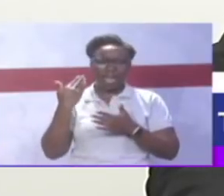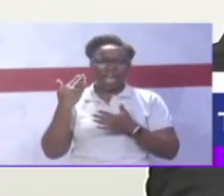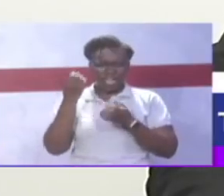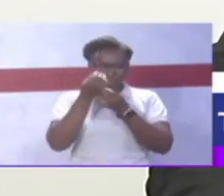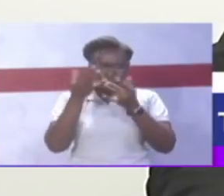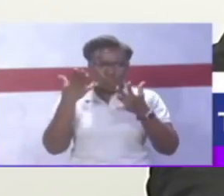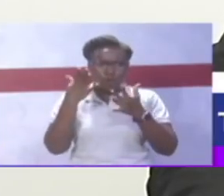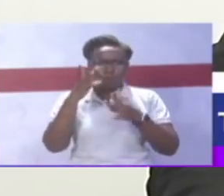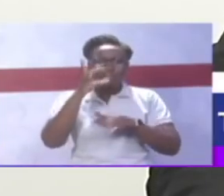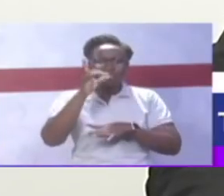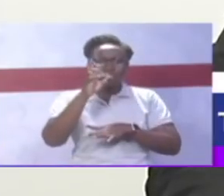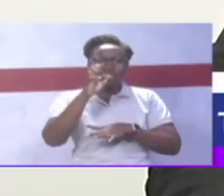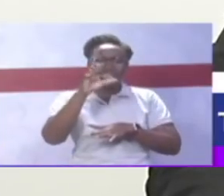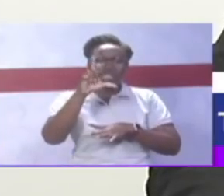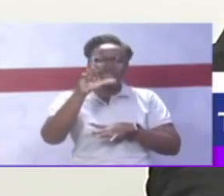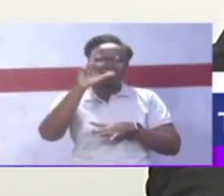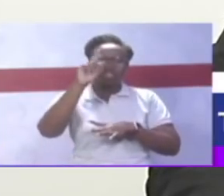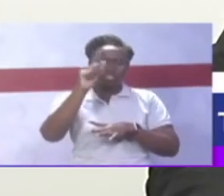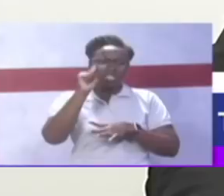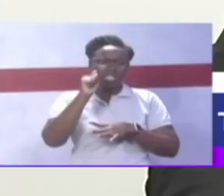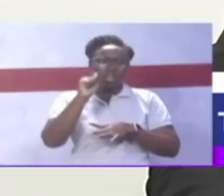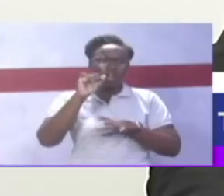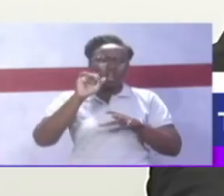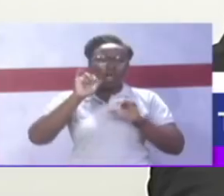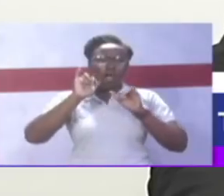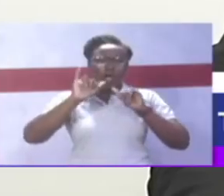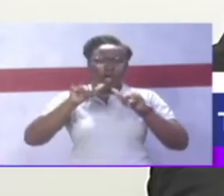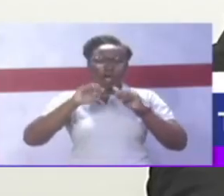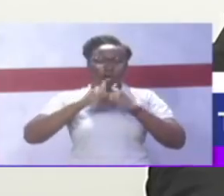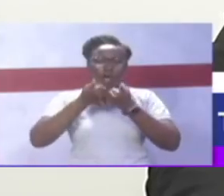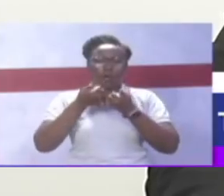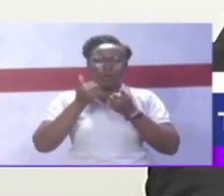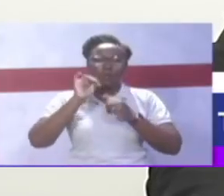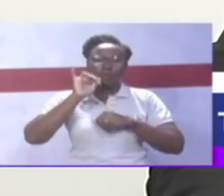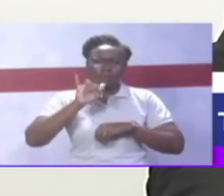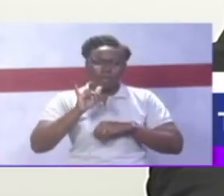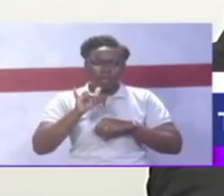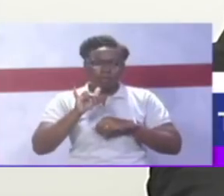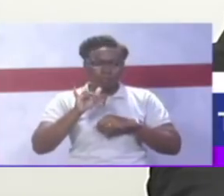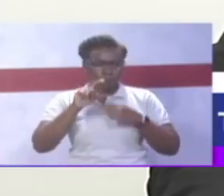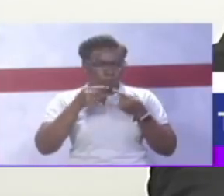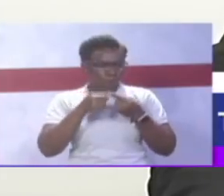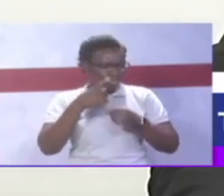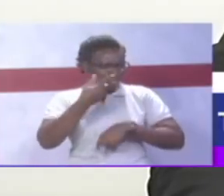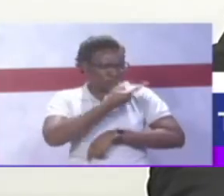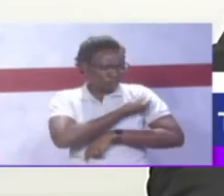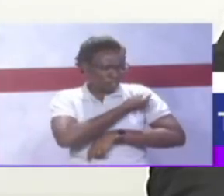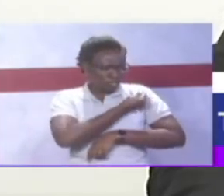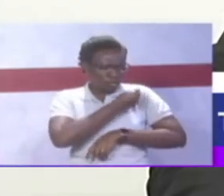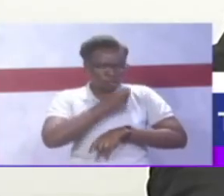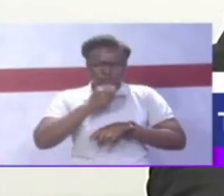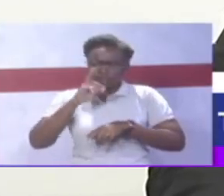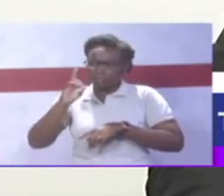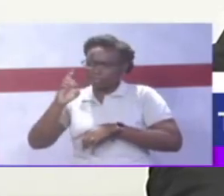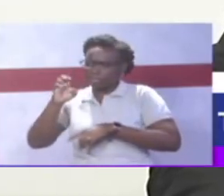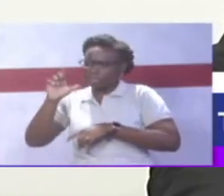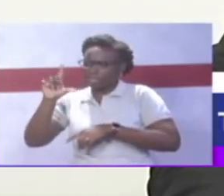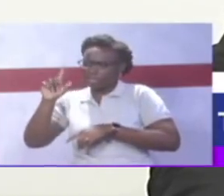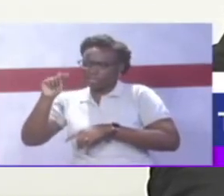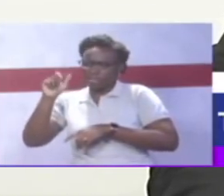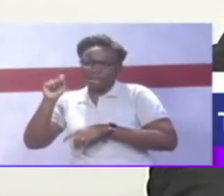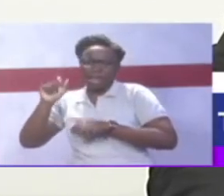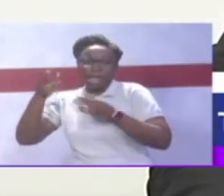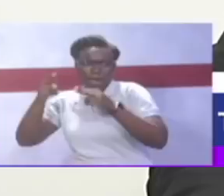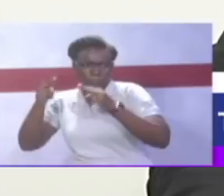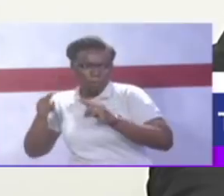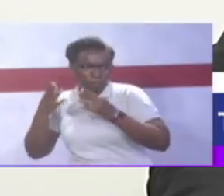to different vaccinations. We have 4 vaccines in the country, and they all have very good safety and efficacy against COVID-19,